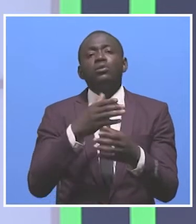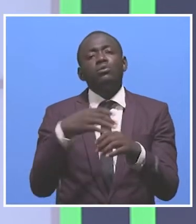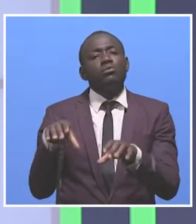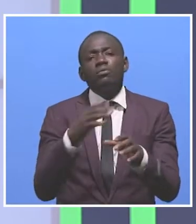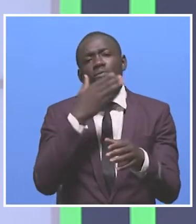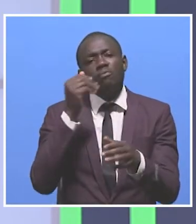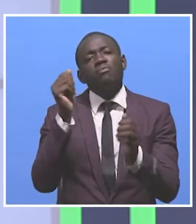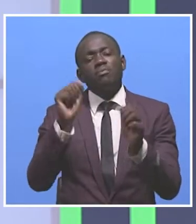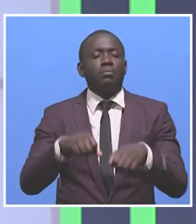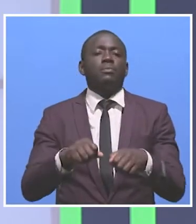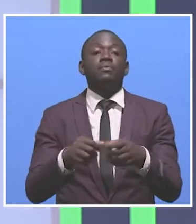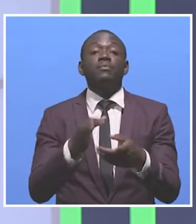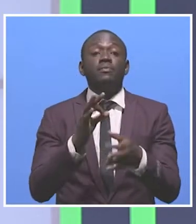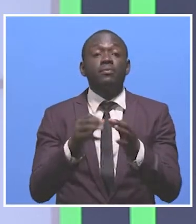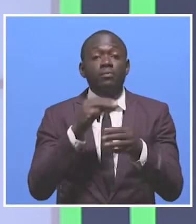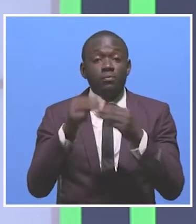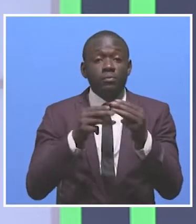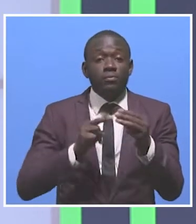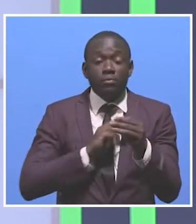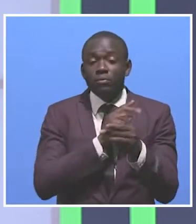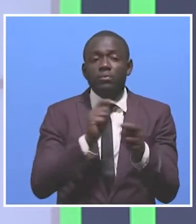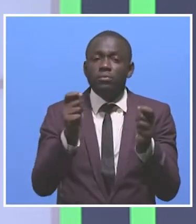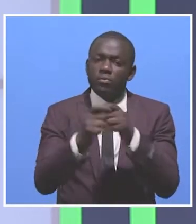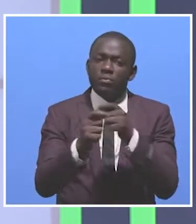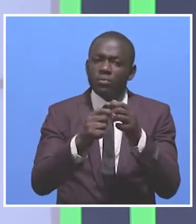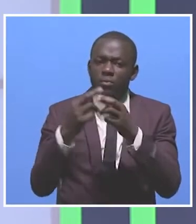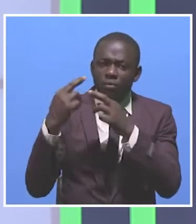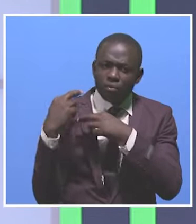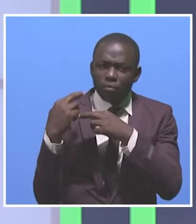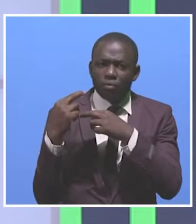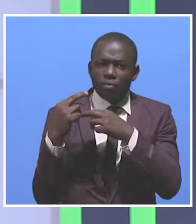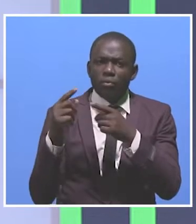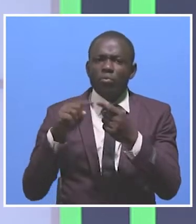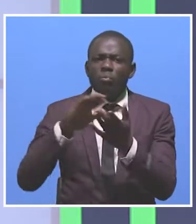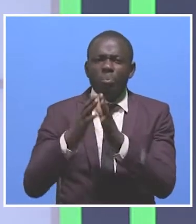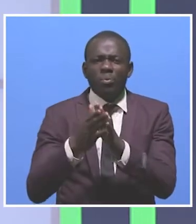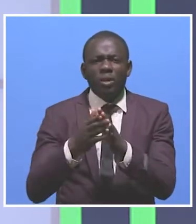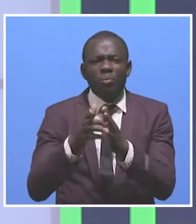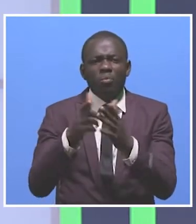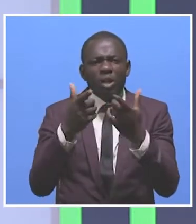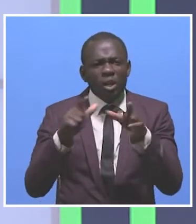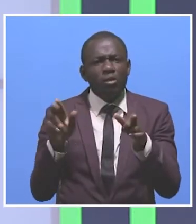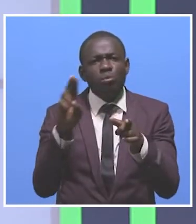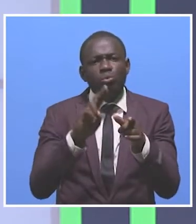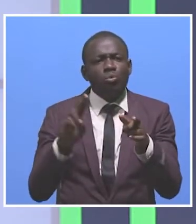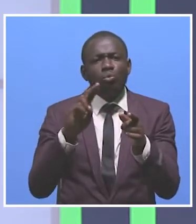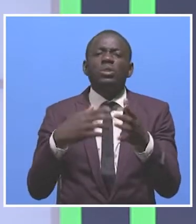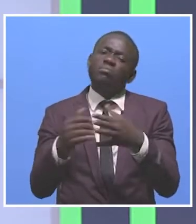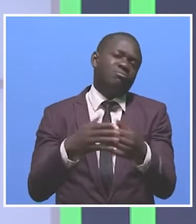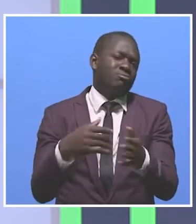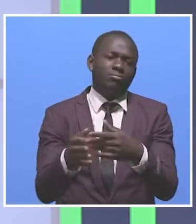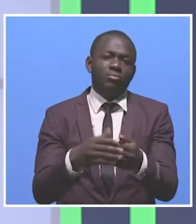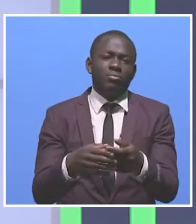can. If it means modifying our law to be in very simple language, to be understood by someone who's